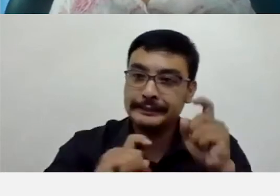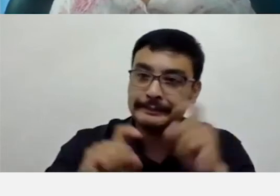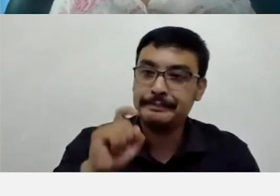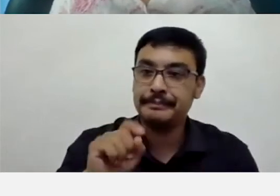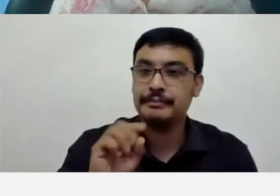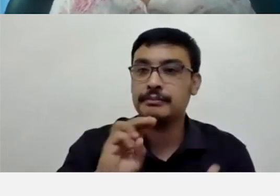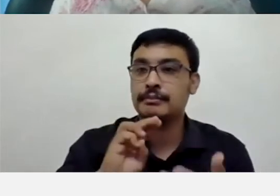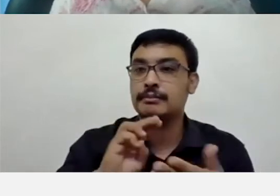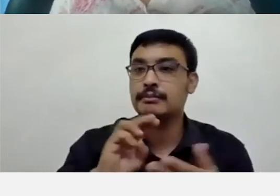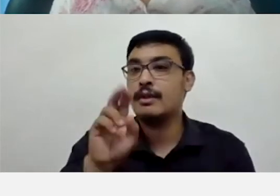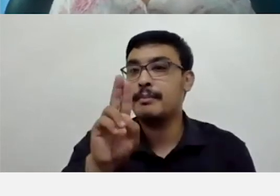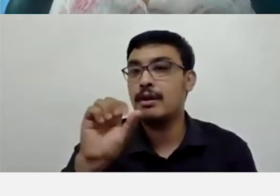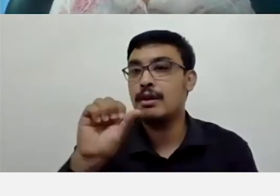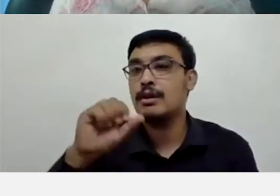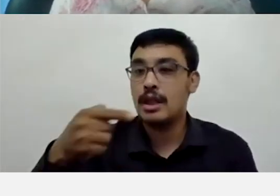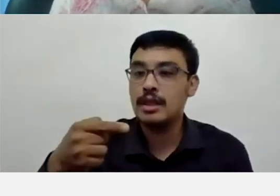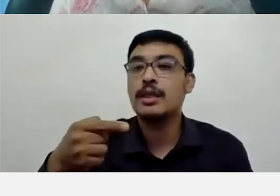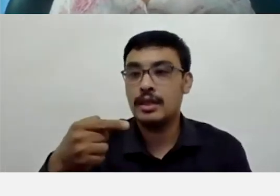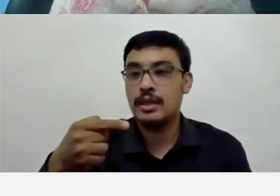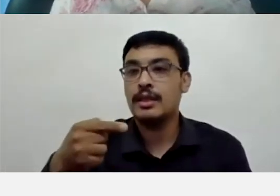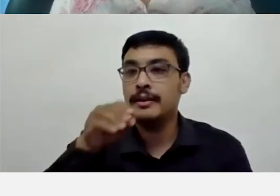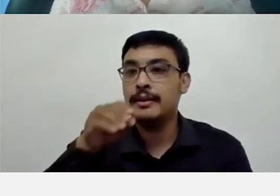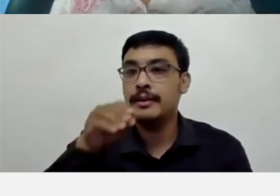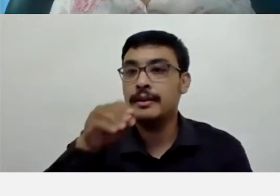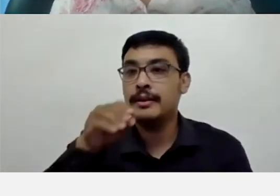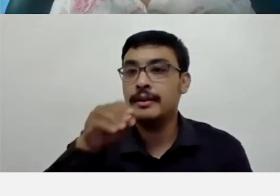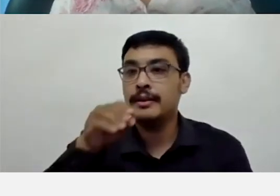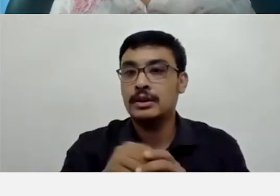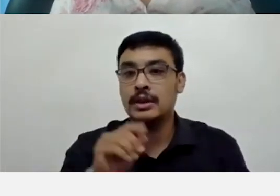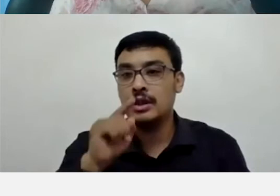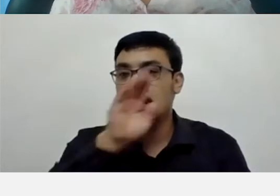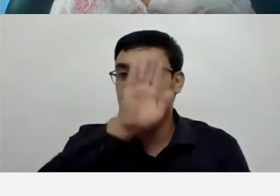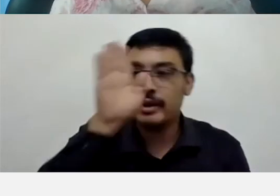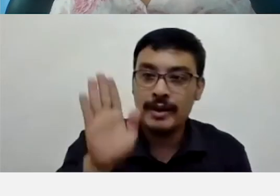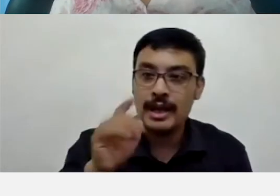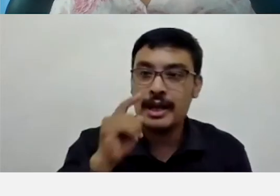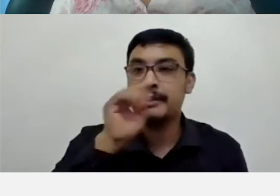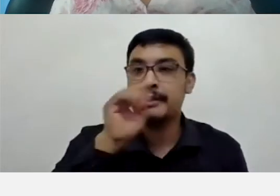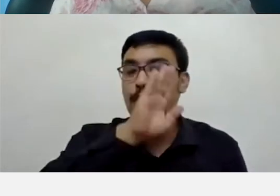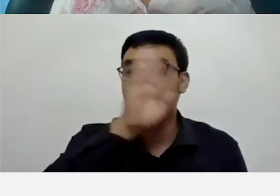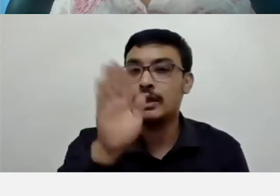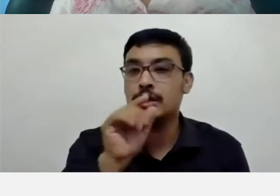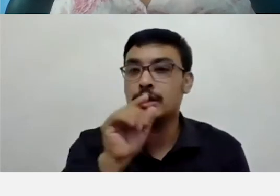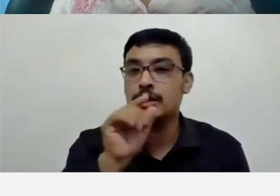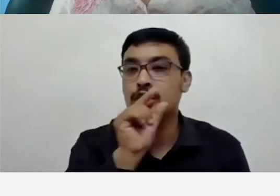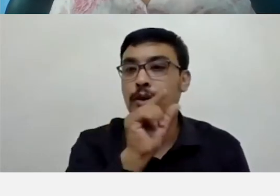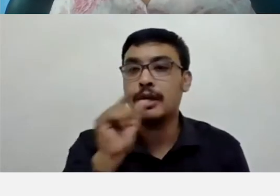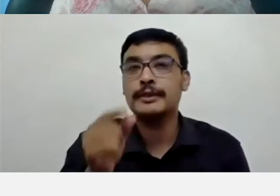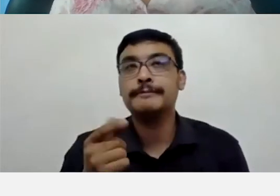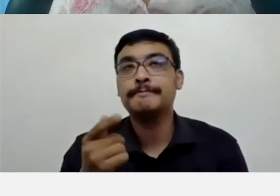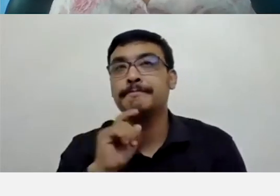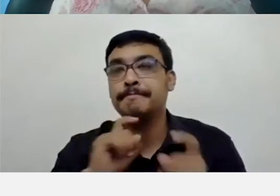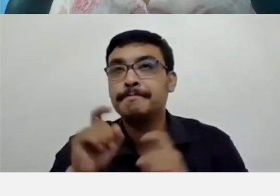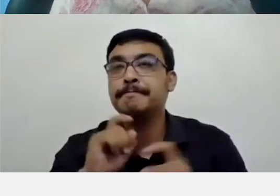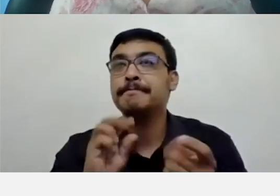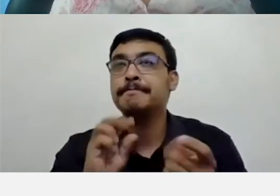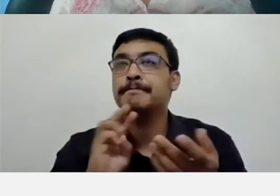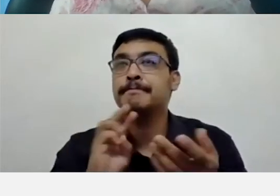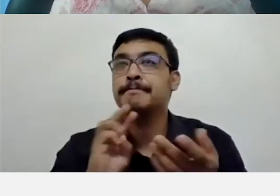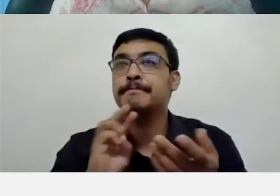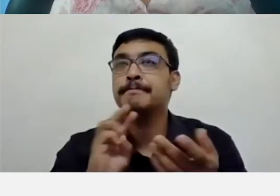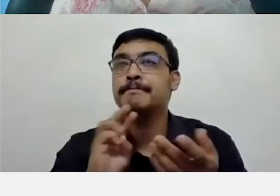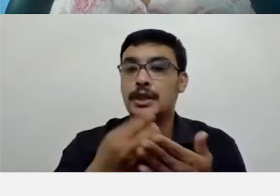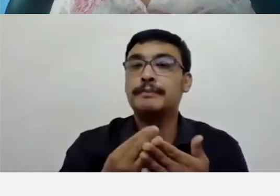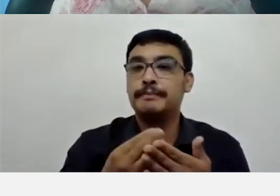The bhajan include forms of god and goddesses and also karmas. So especially the